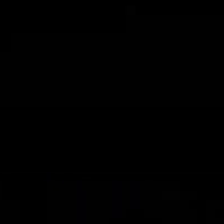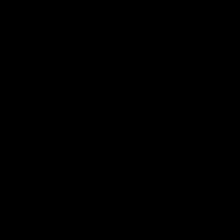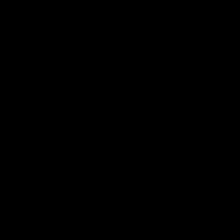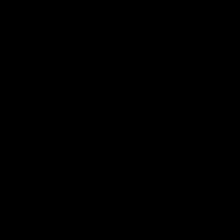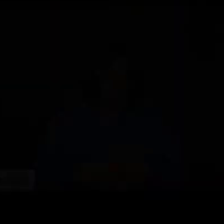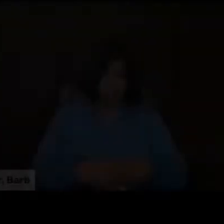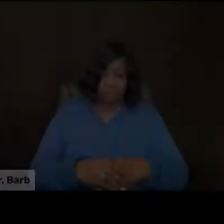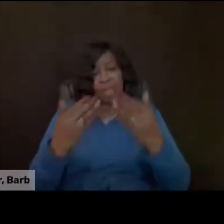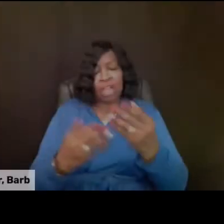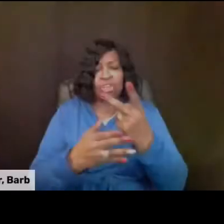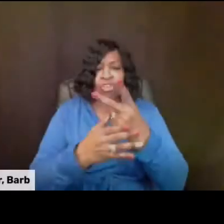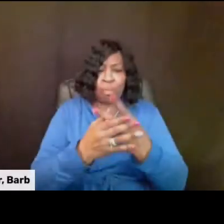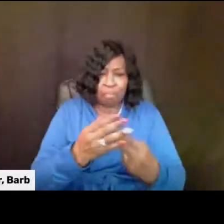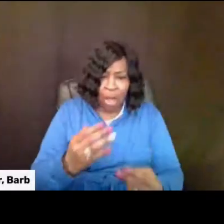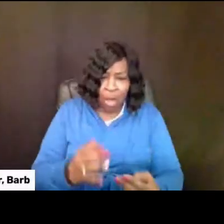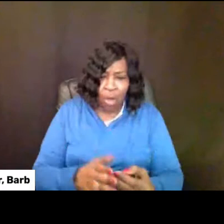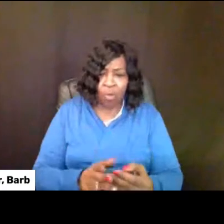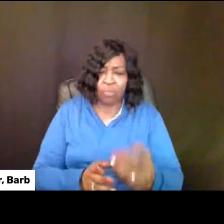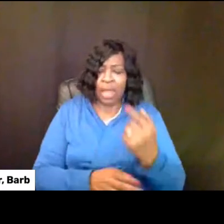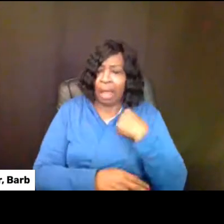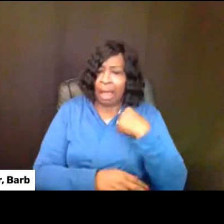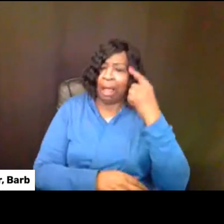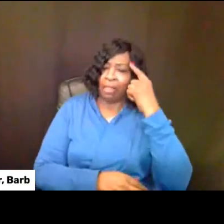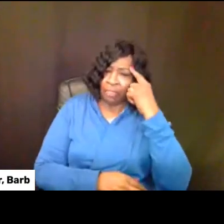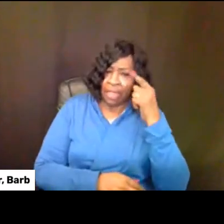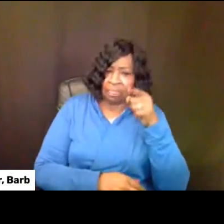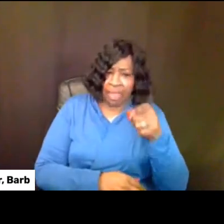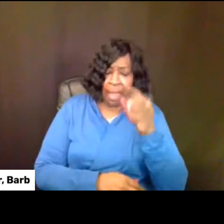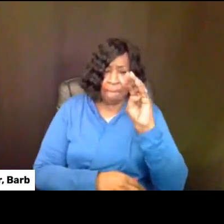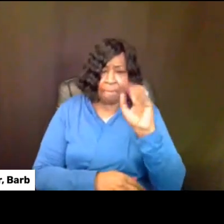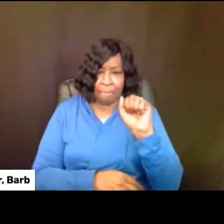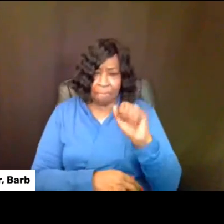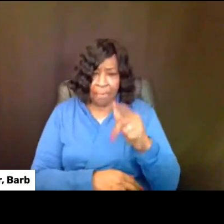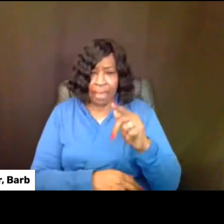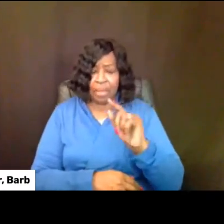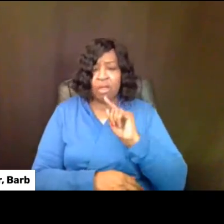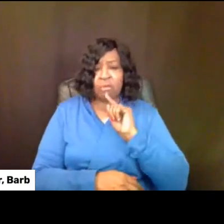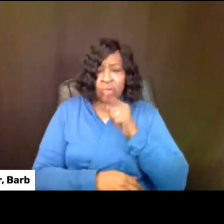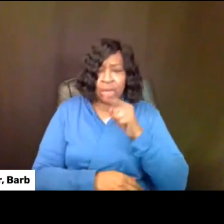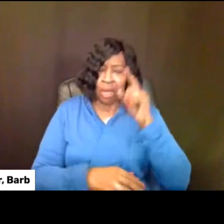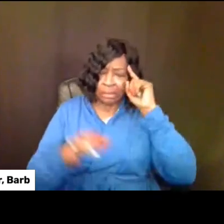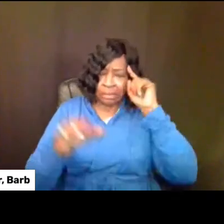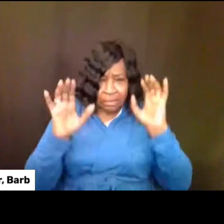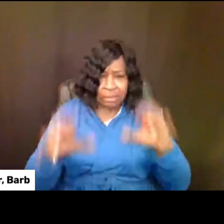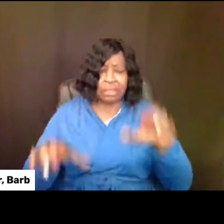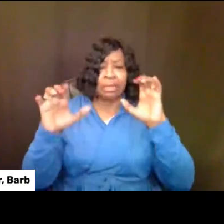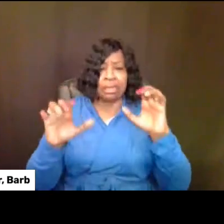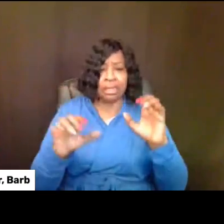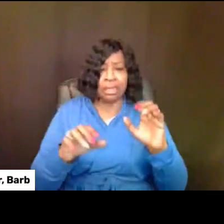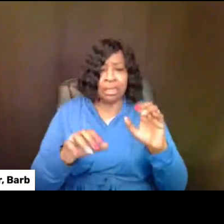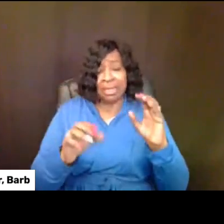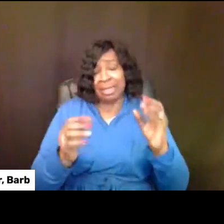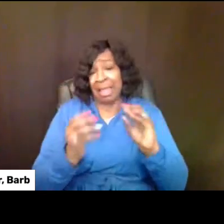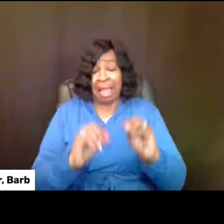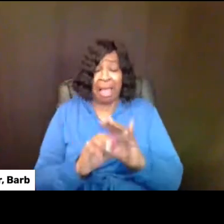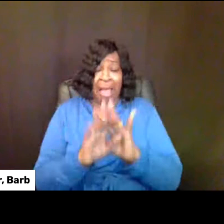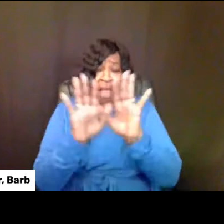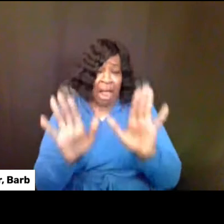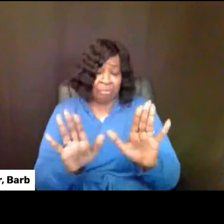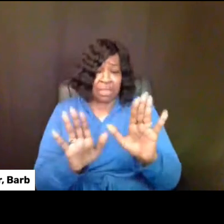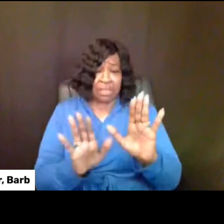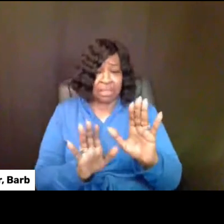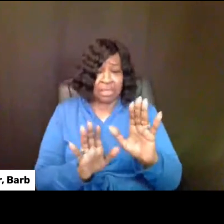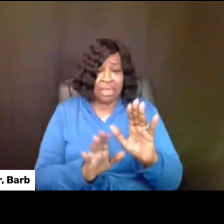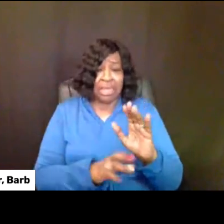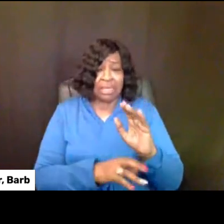Thank you both. I think that map of really is astonishing, but not, obviously something that we do